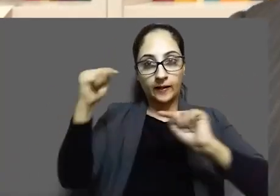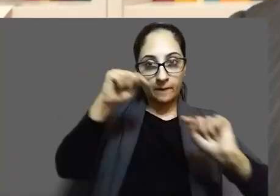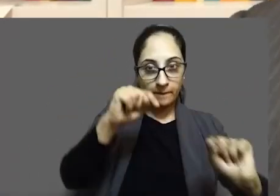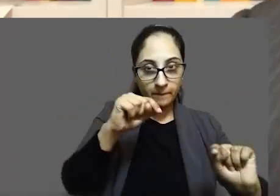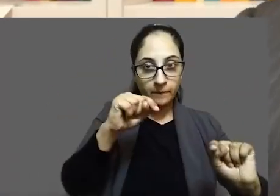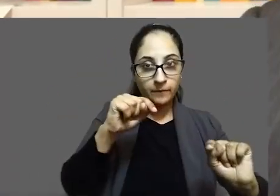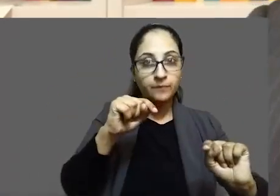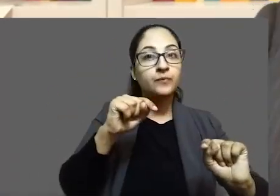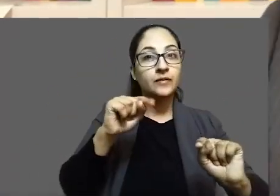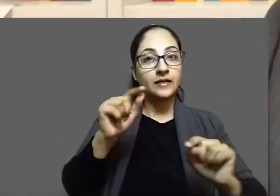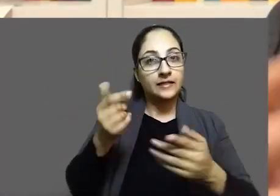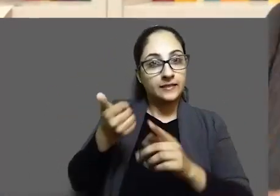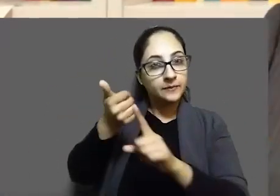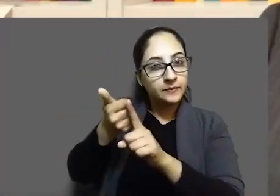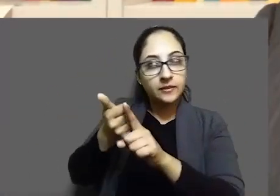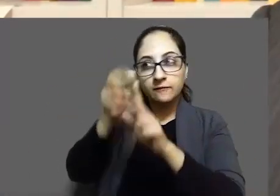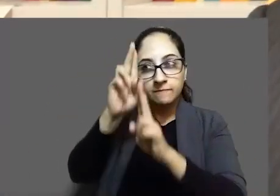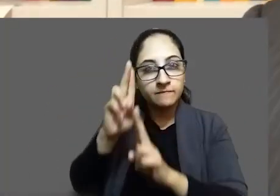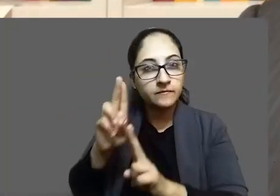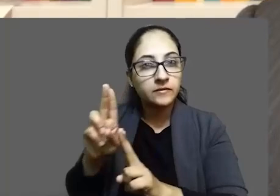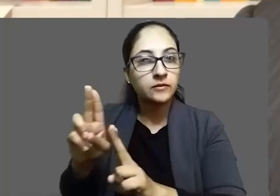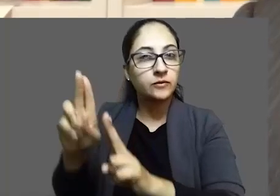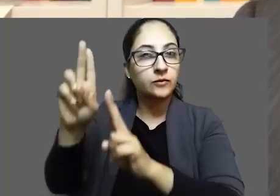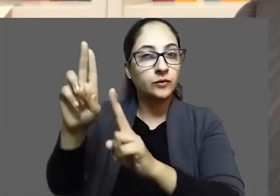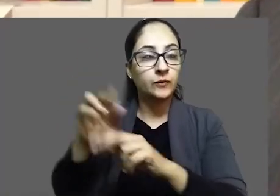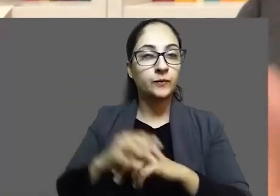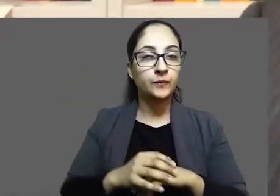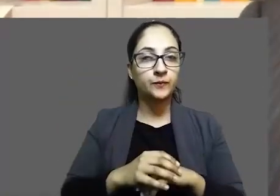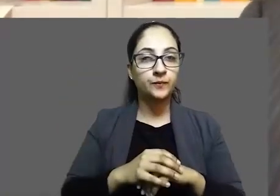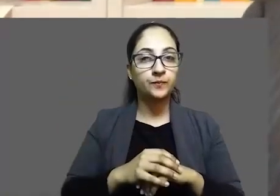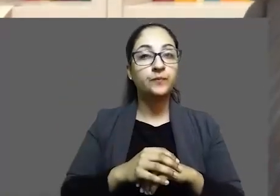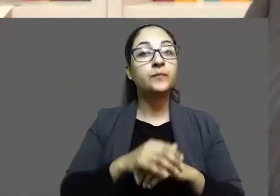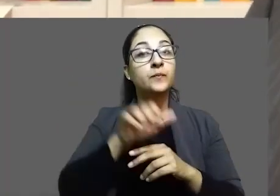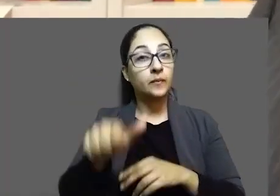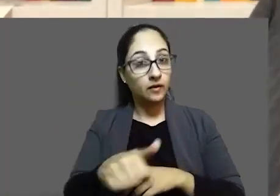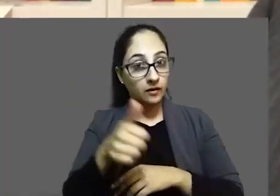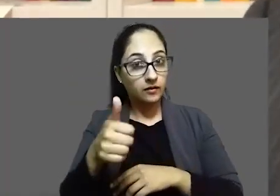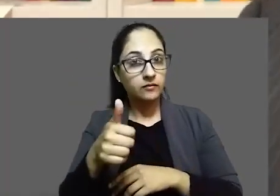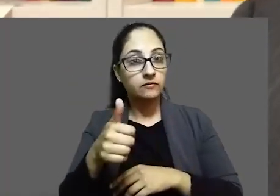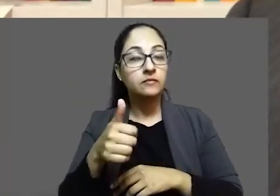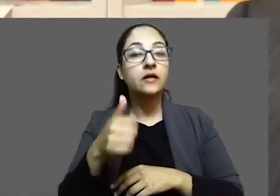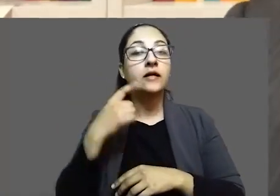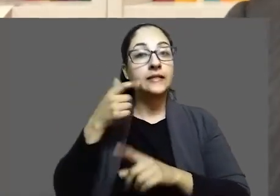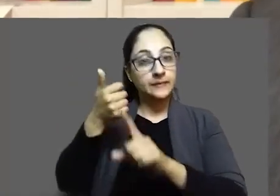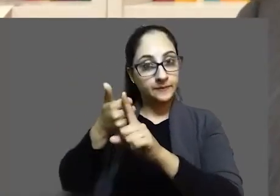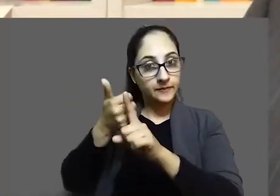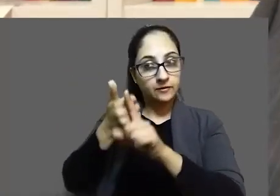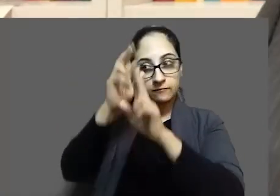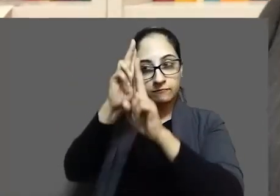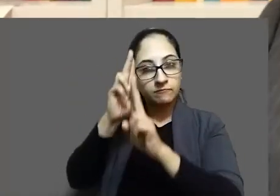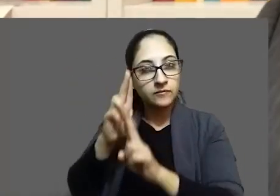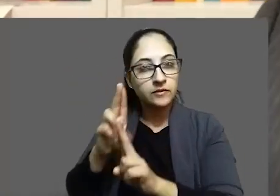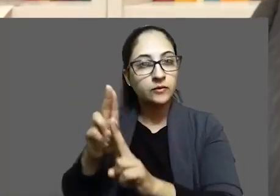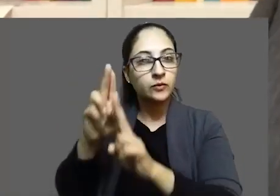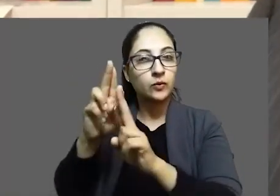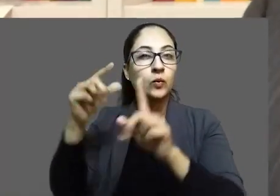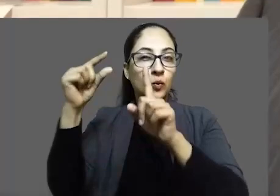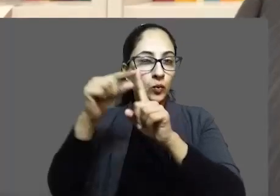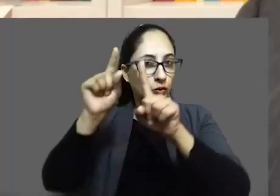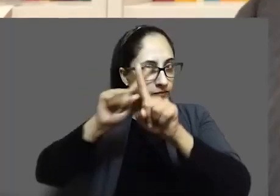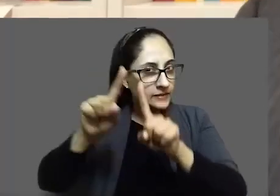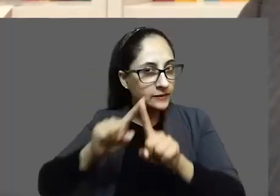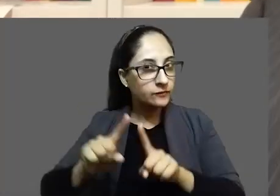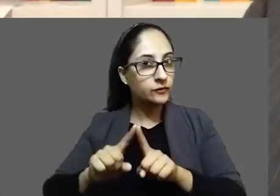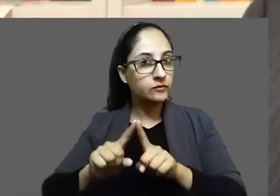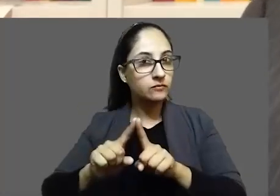to summon Imam Ali, because he is this heroic, valorous figure. But what we understand is this idea of fatua,